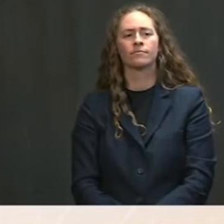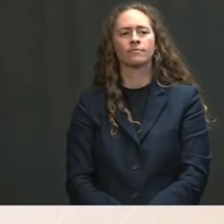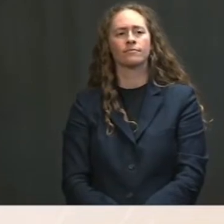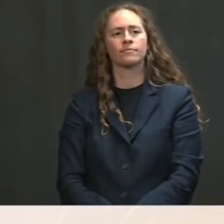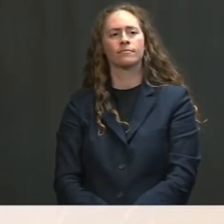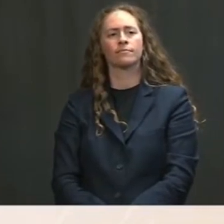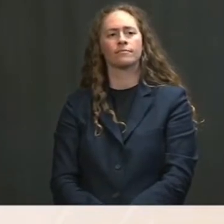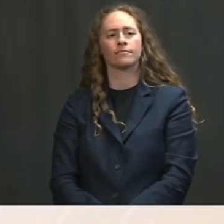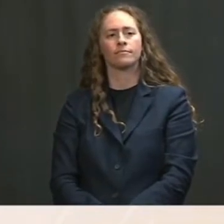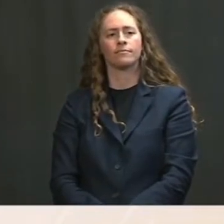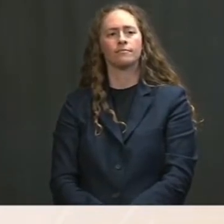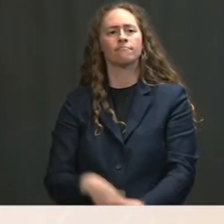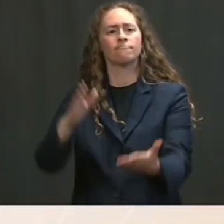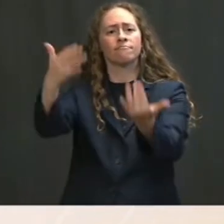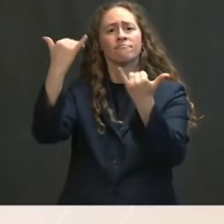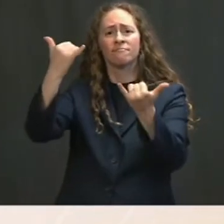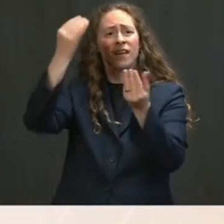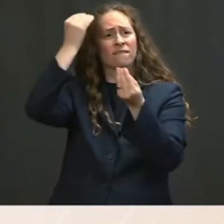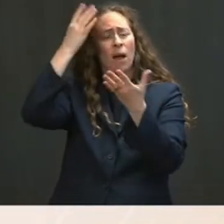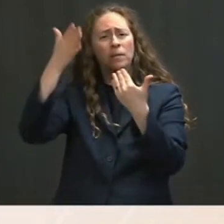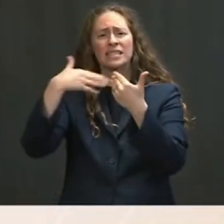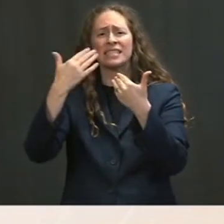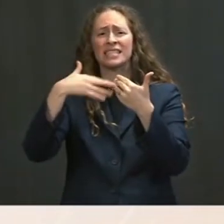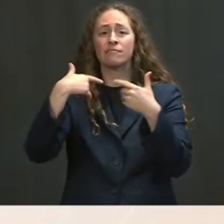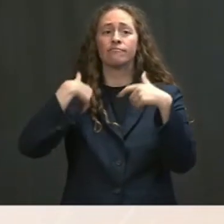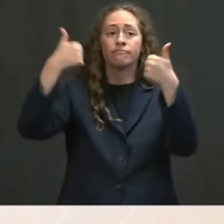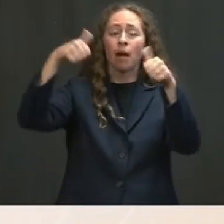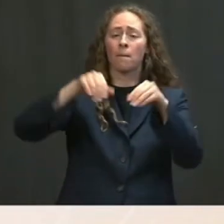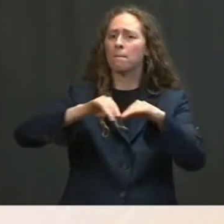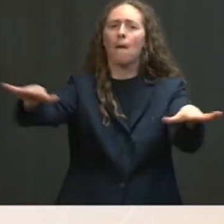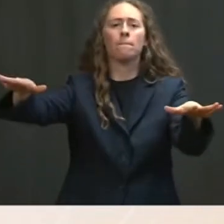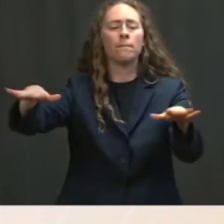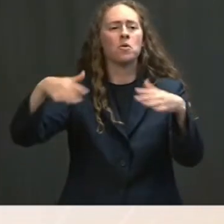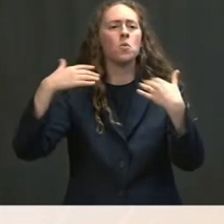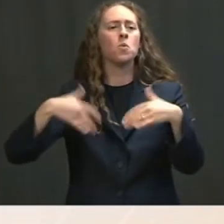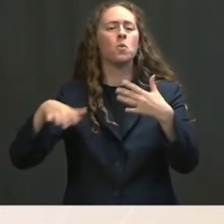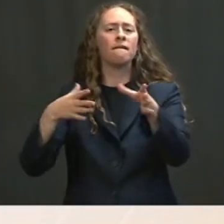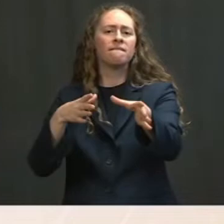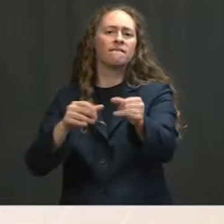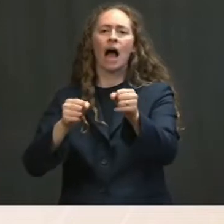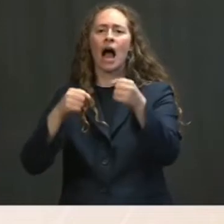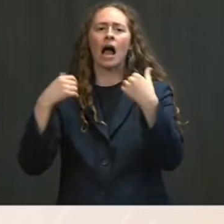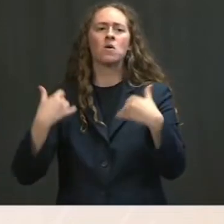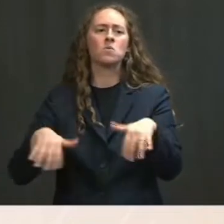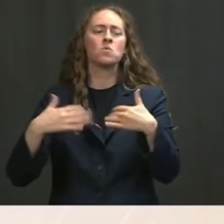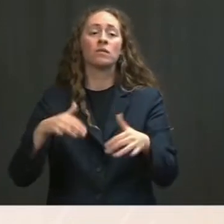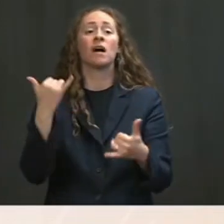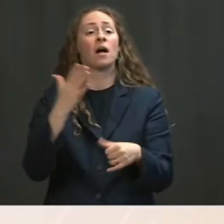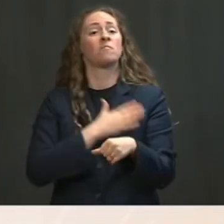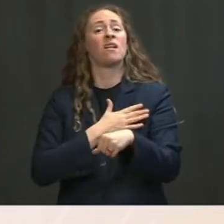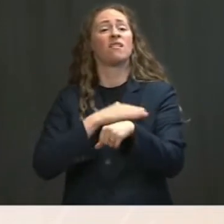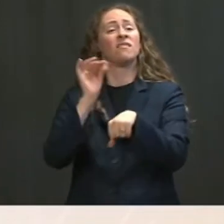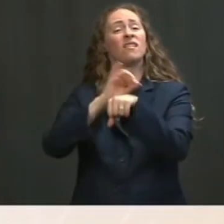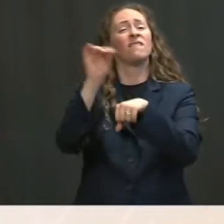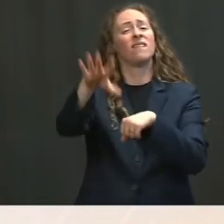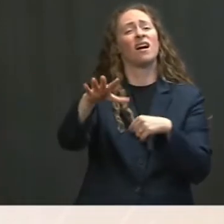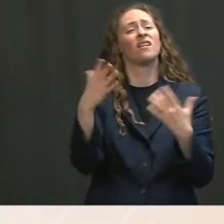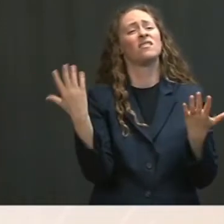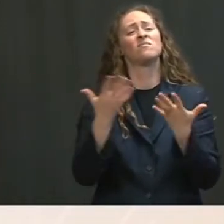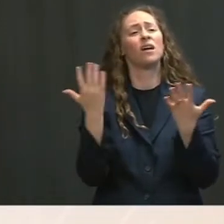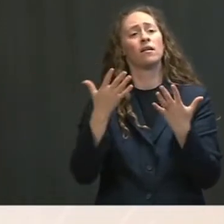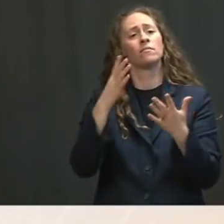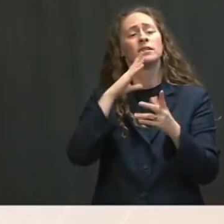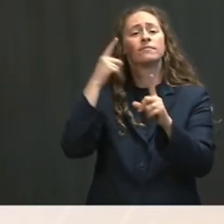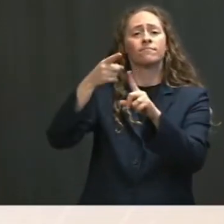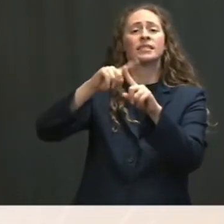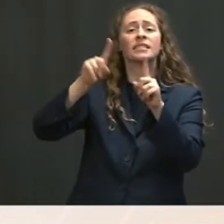of misinformation has in part been enabled by these platforms. So that's why in this advisory today, we are asking them to step up. We know they have taken some steps